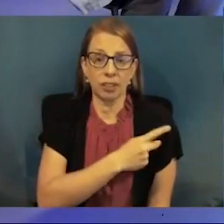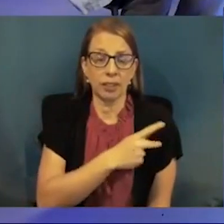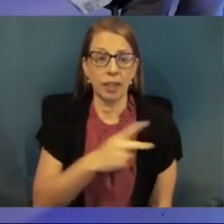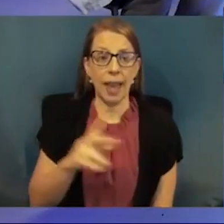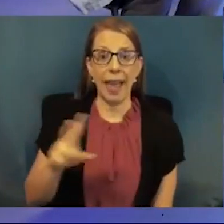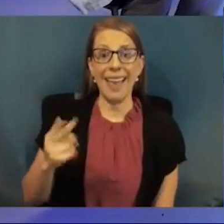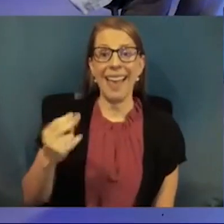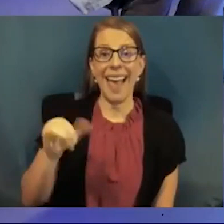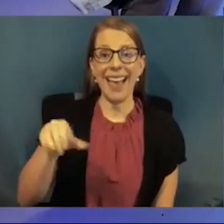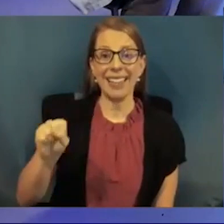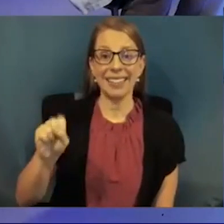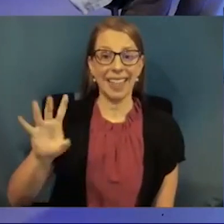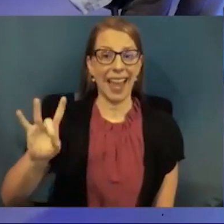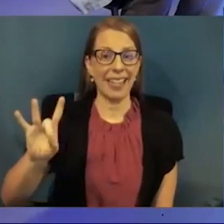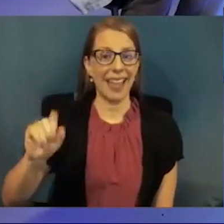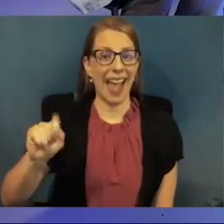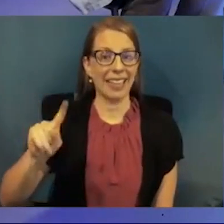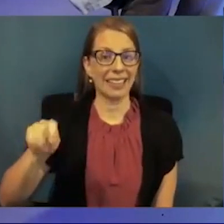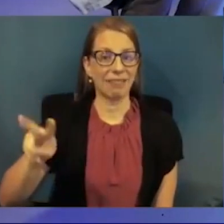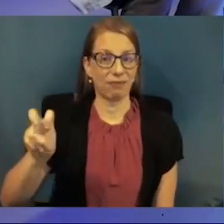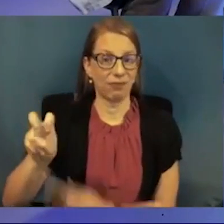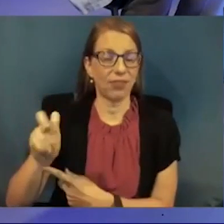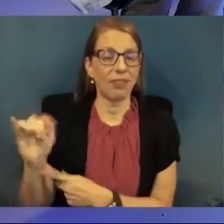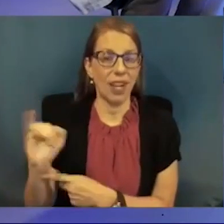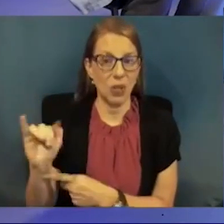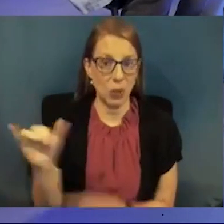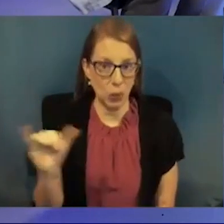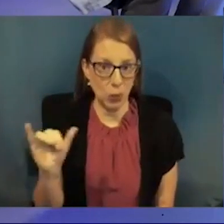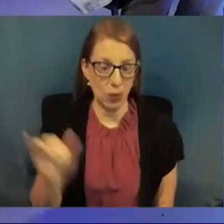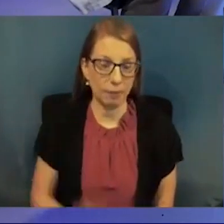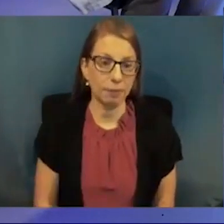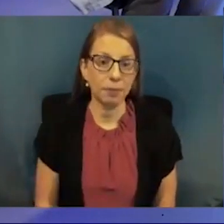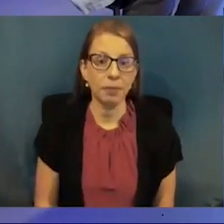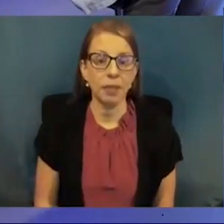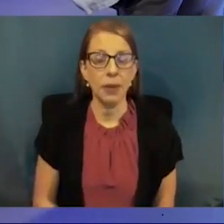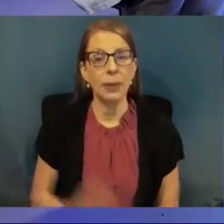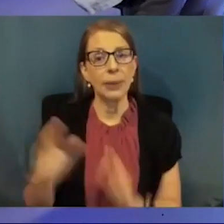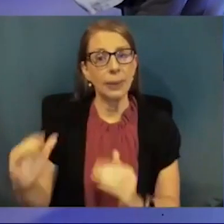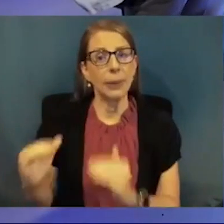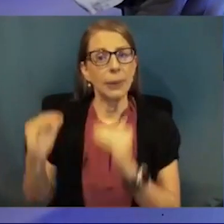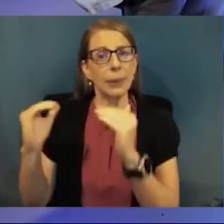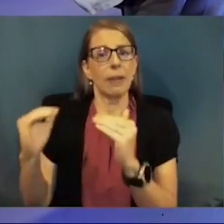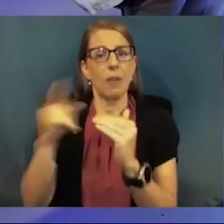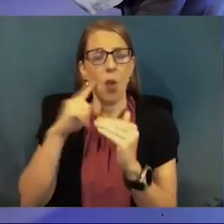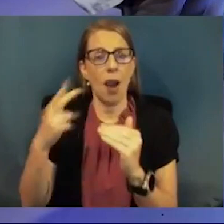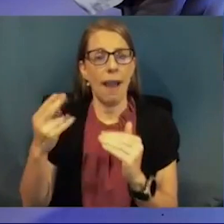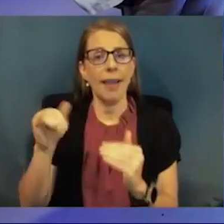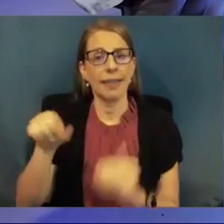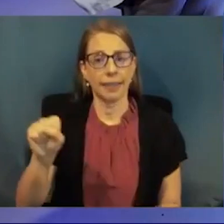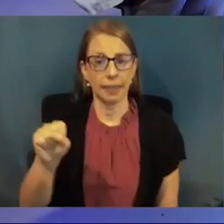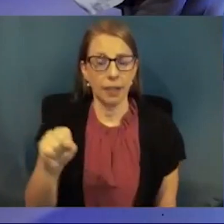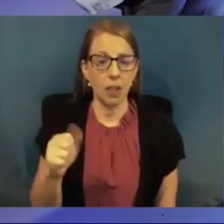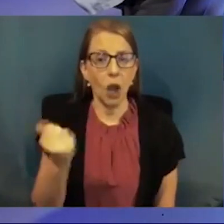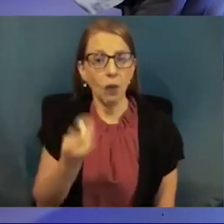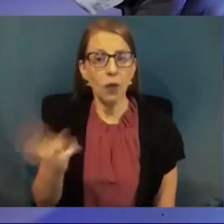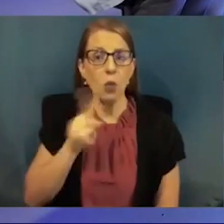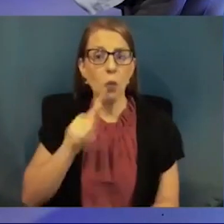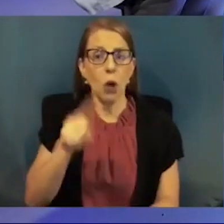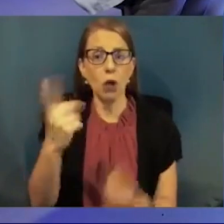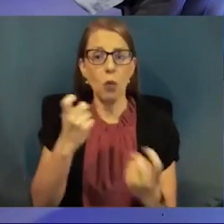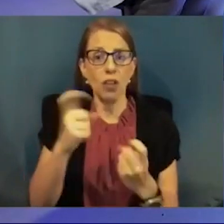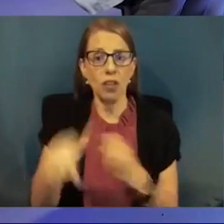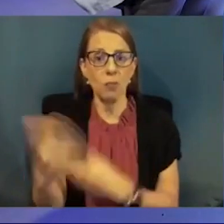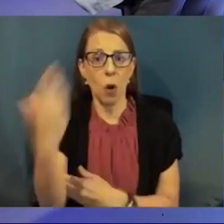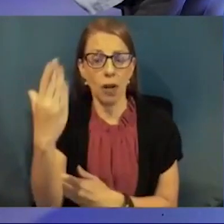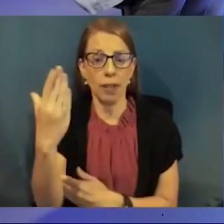so they're kind of hanging in that little bit higher range as well. Yeah, for sure. All right, I know we have a few reporter questions this morning, so I want to jump in. We have a lot to